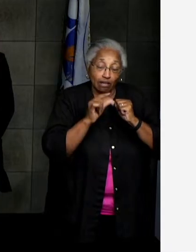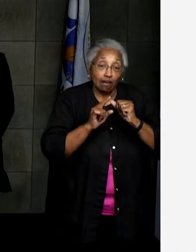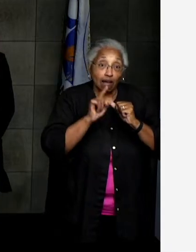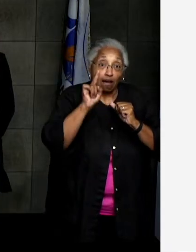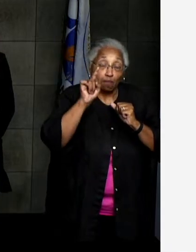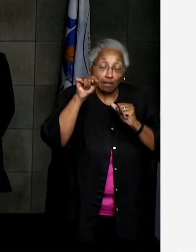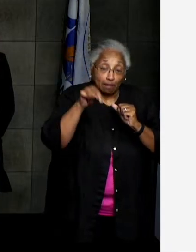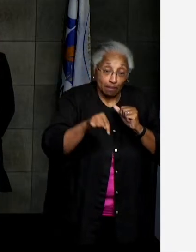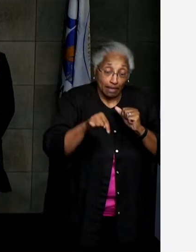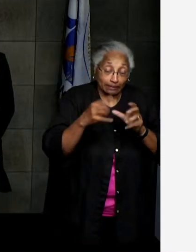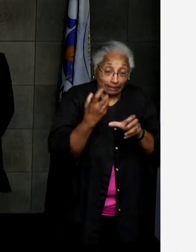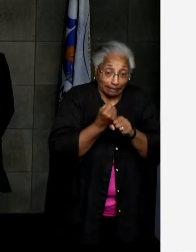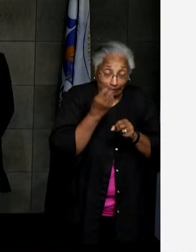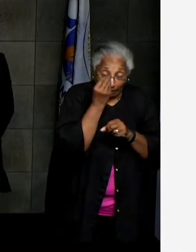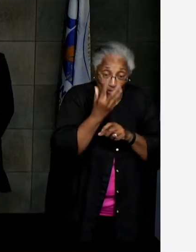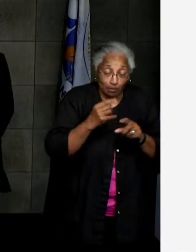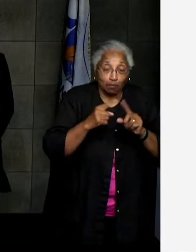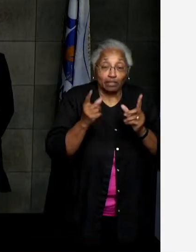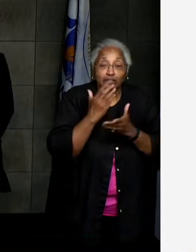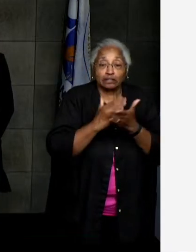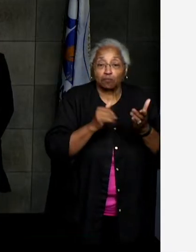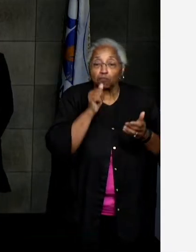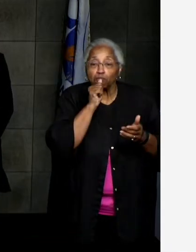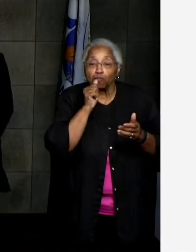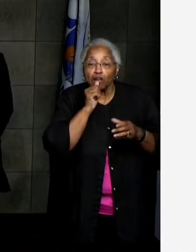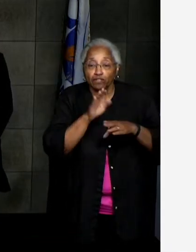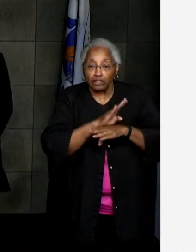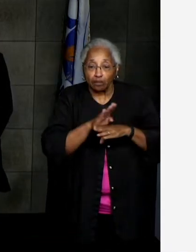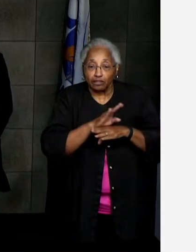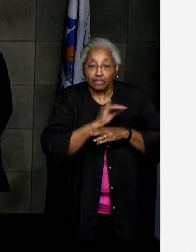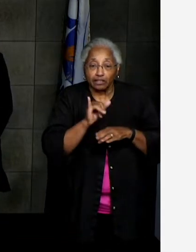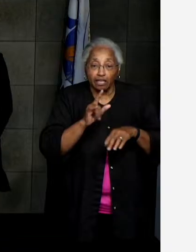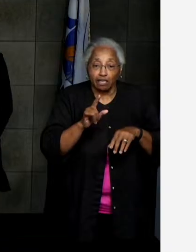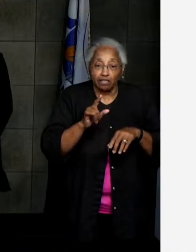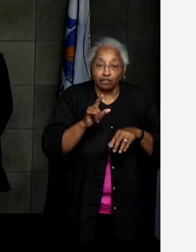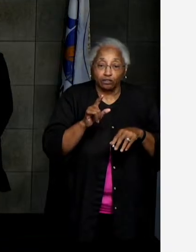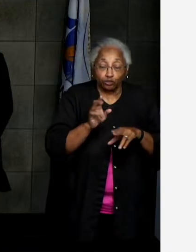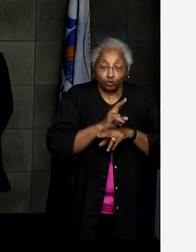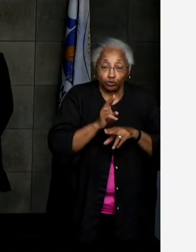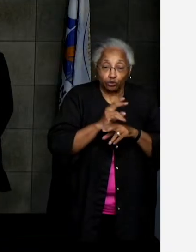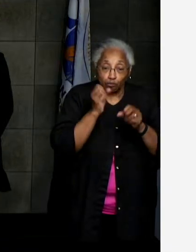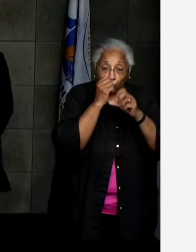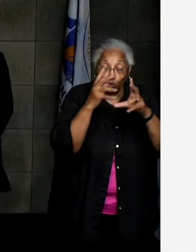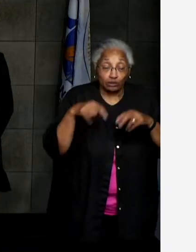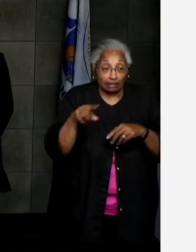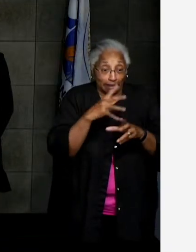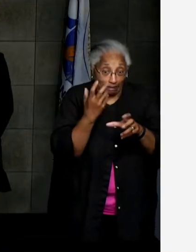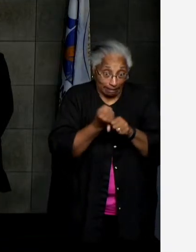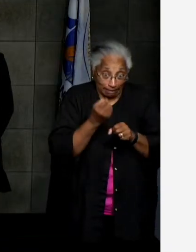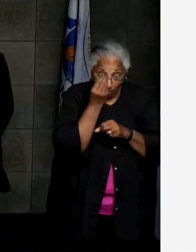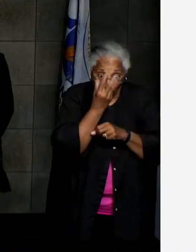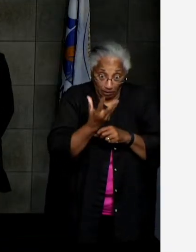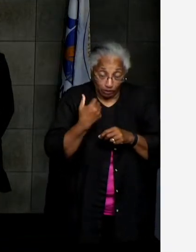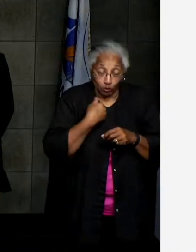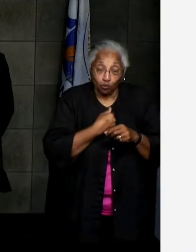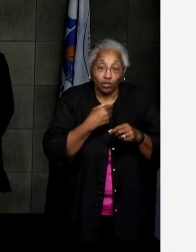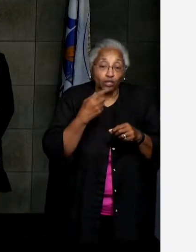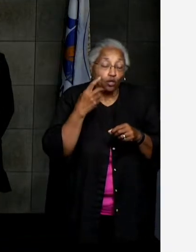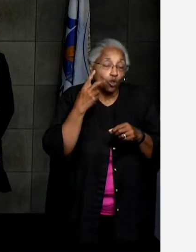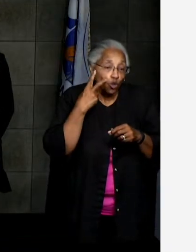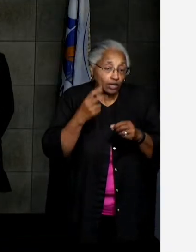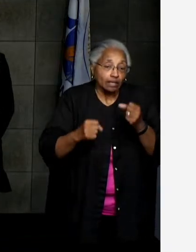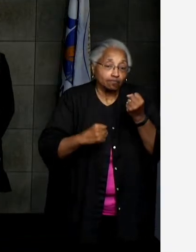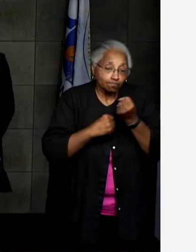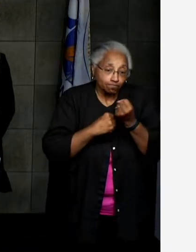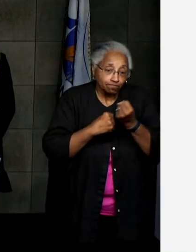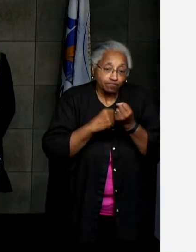balloon information, but there's some private companies that are actually longer term type of balloons that get soundings along the way. So we're looking at supplemental information,